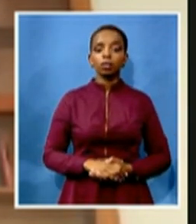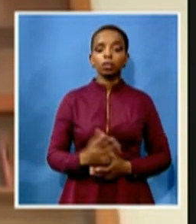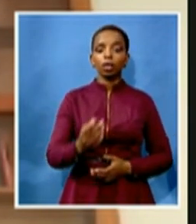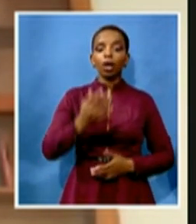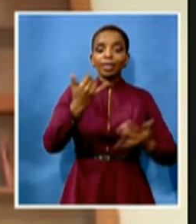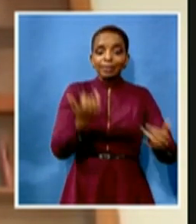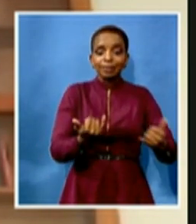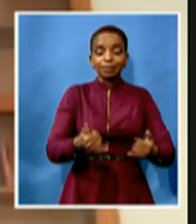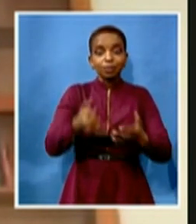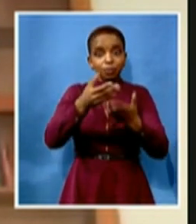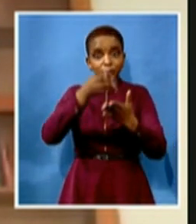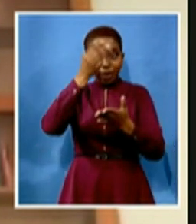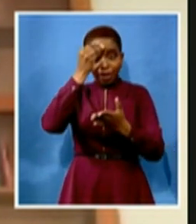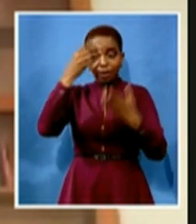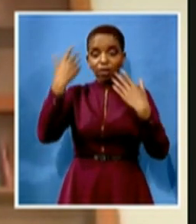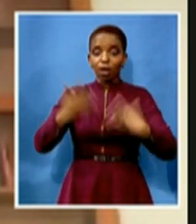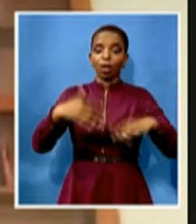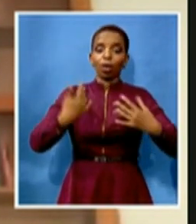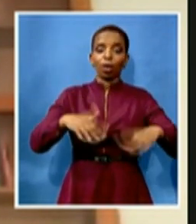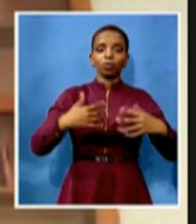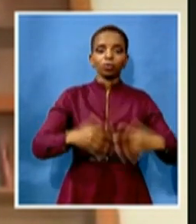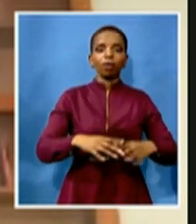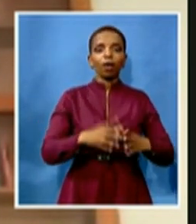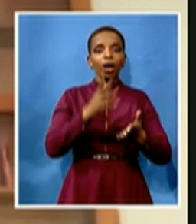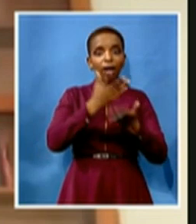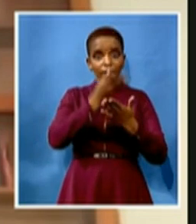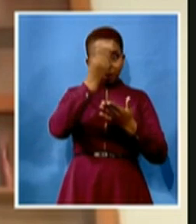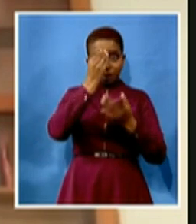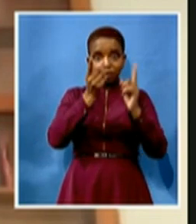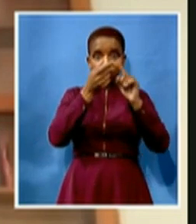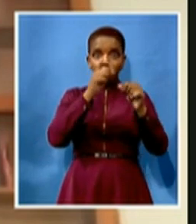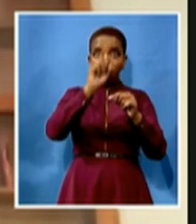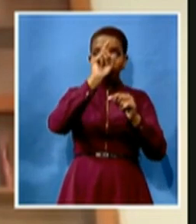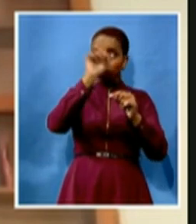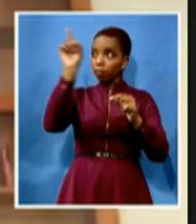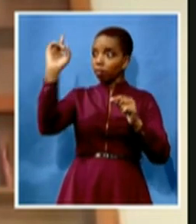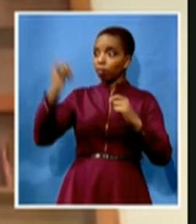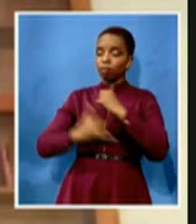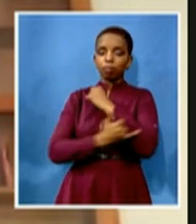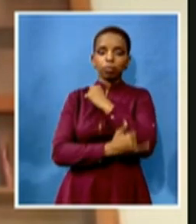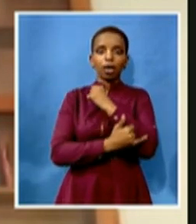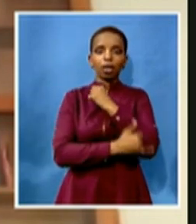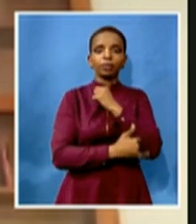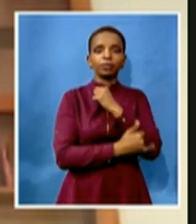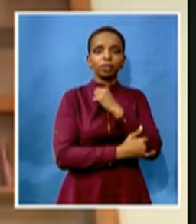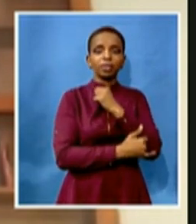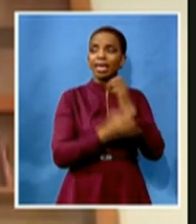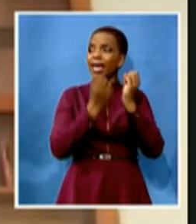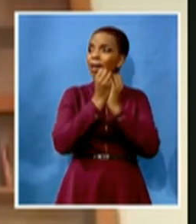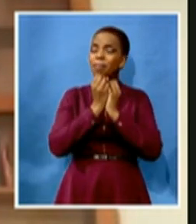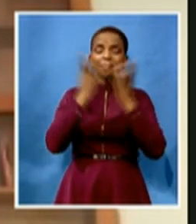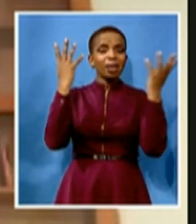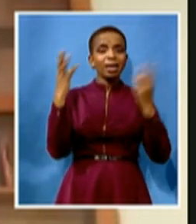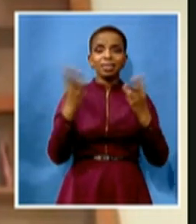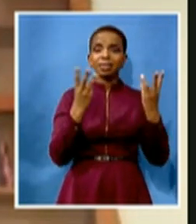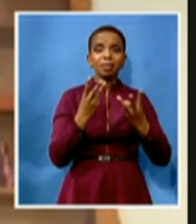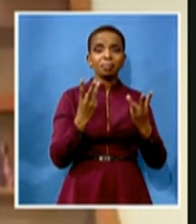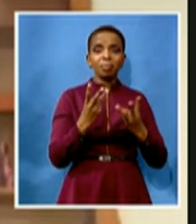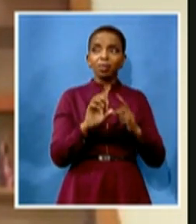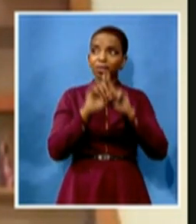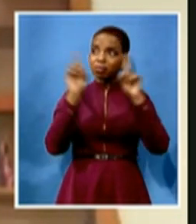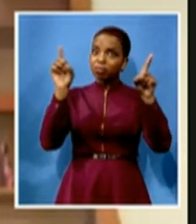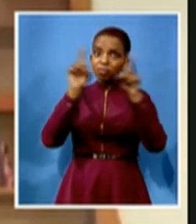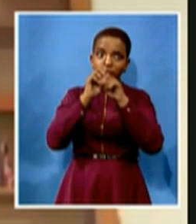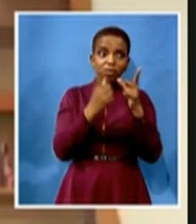the fact that you also have many people researching what's going on in different countries, bringing it back here, is also